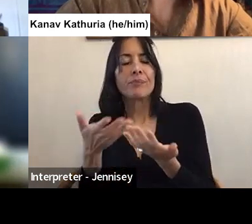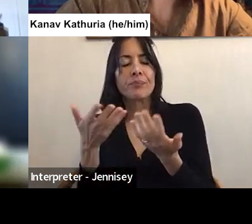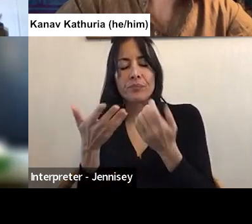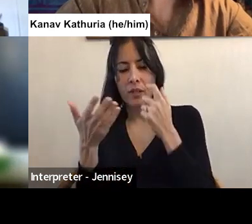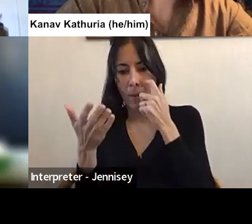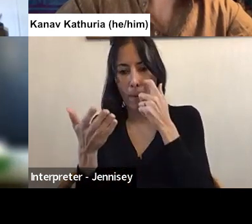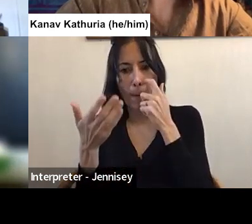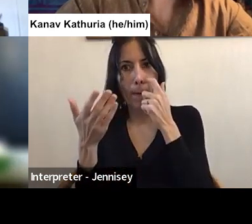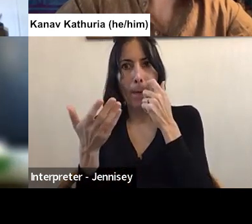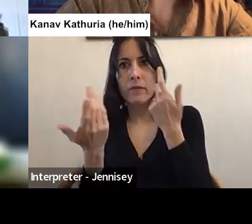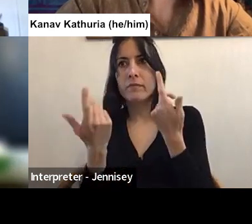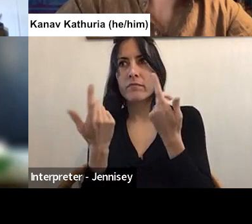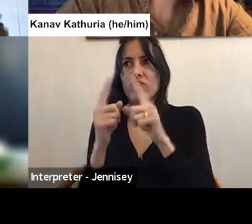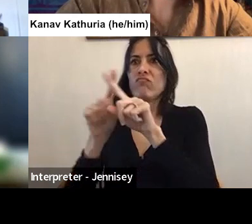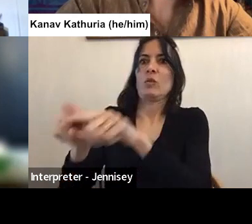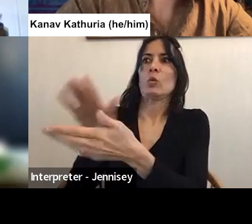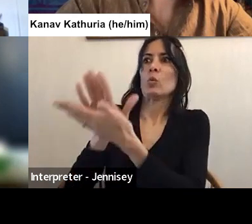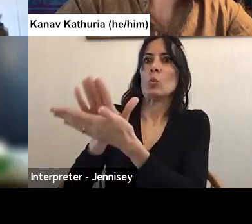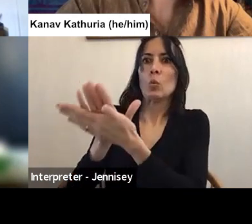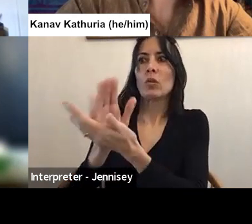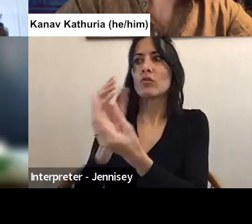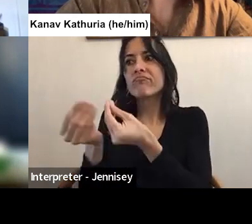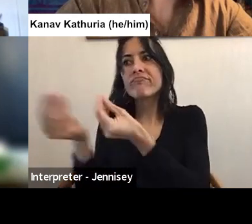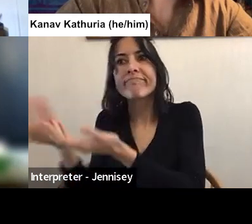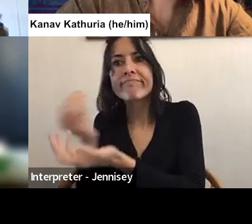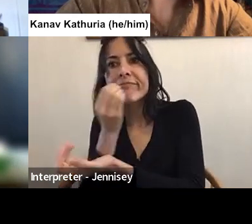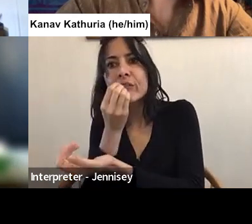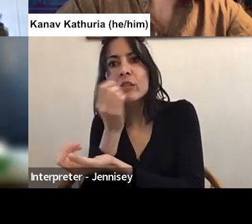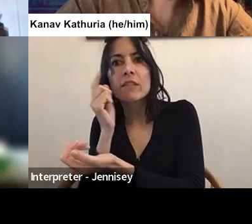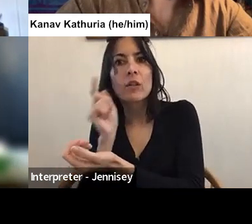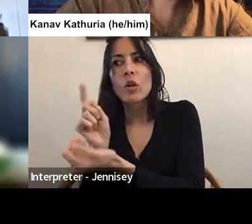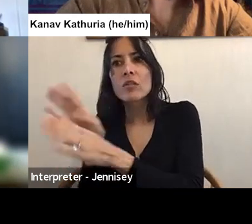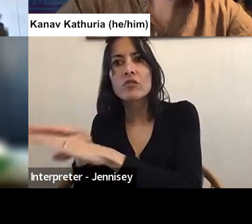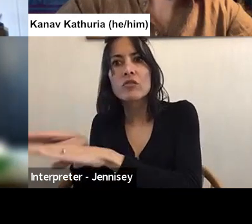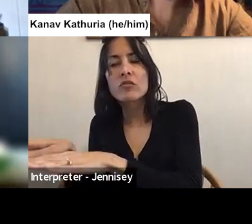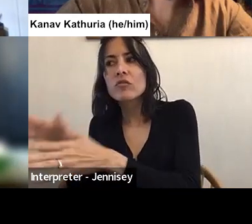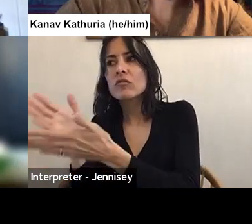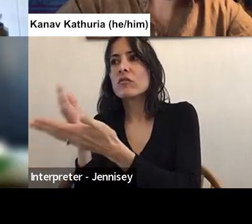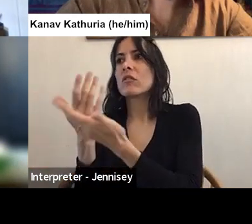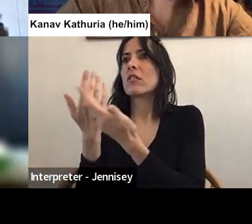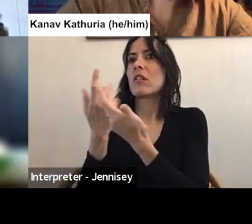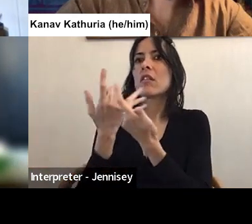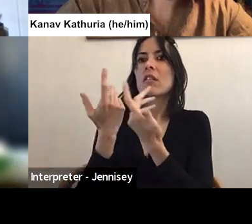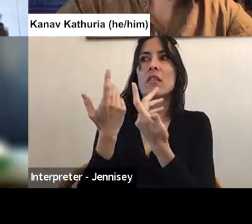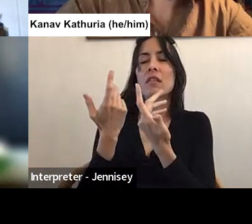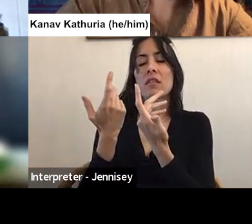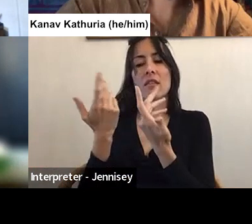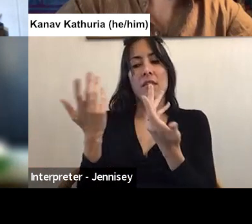the education system to help them with breakfast and lunch for their children. These are women who are already in a state